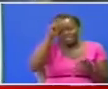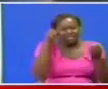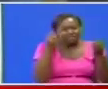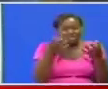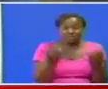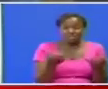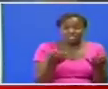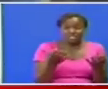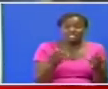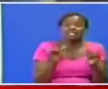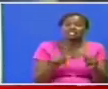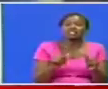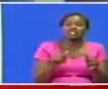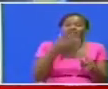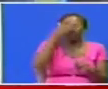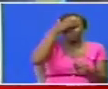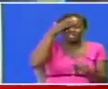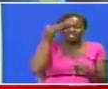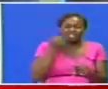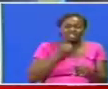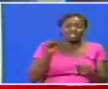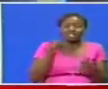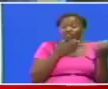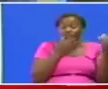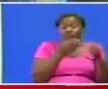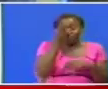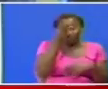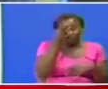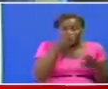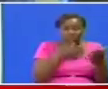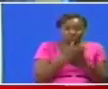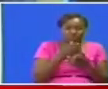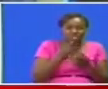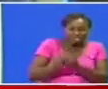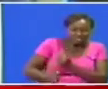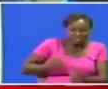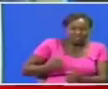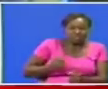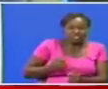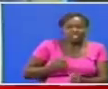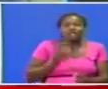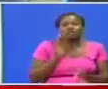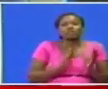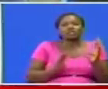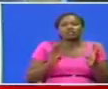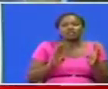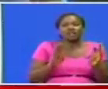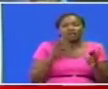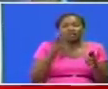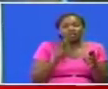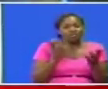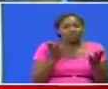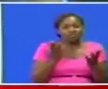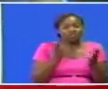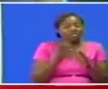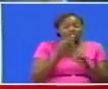people, deliberately denied hope for their future through the selfish behavior of the ruling regime. When I